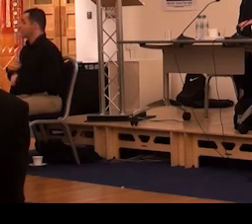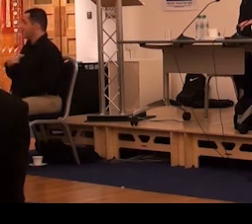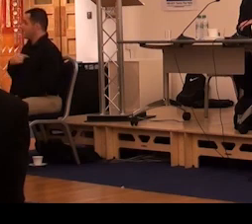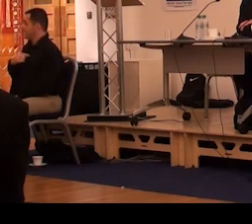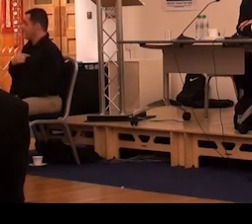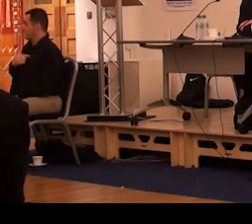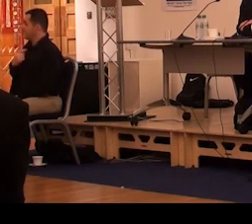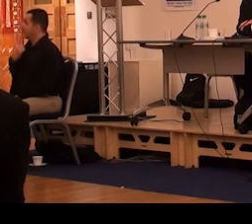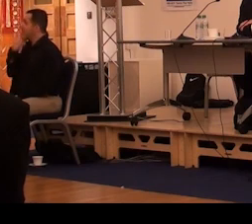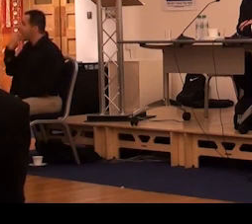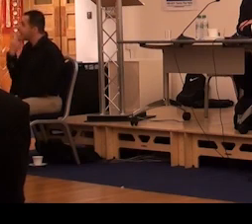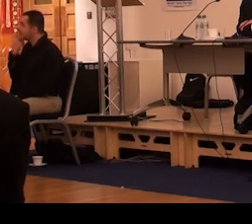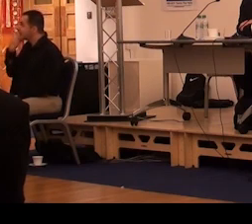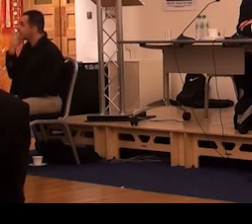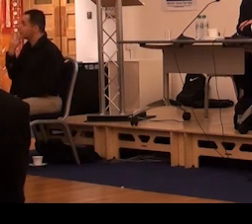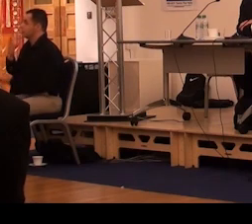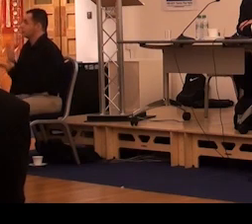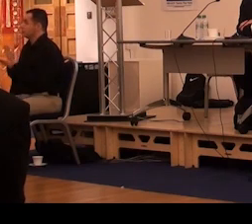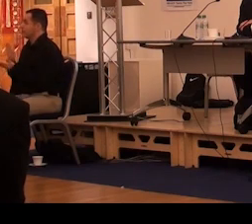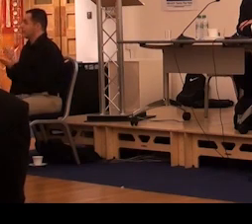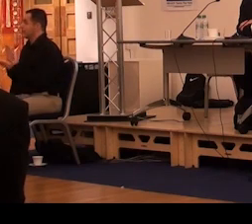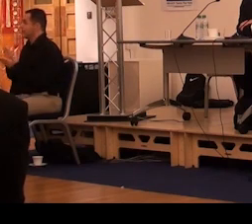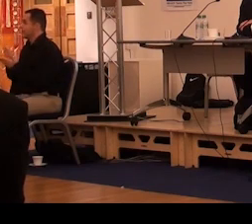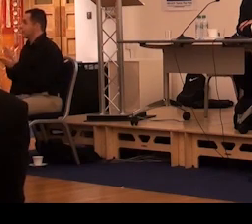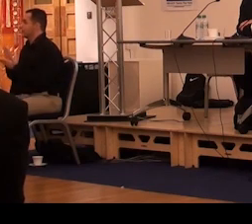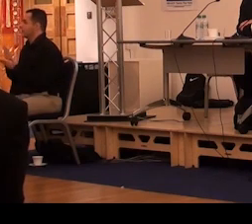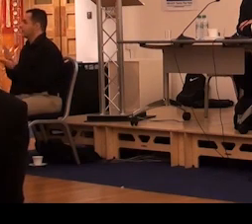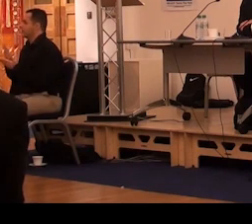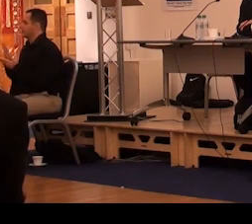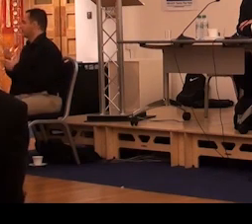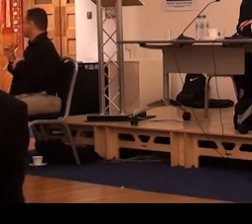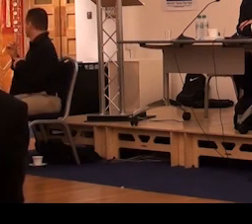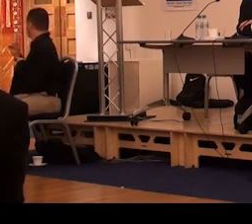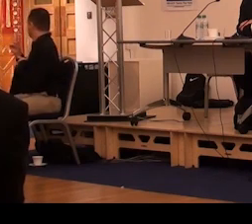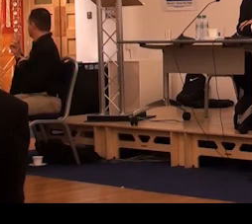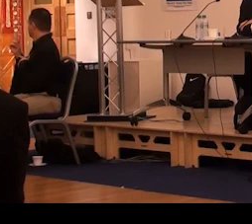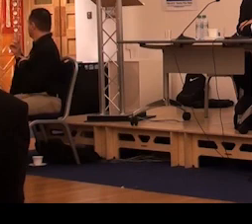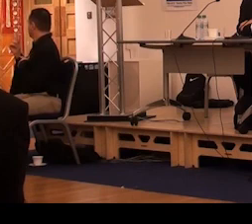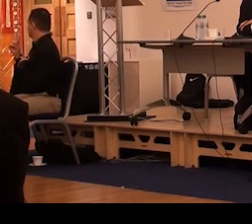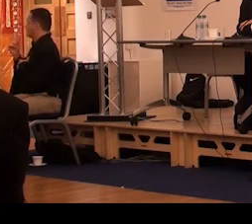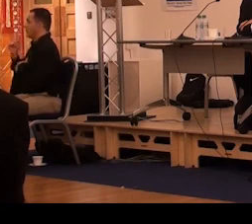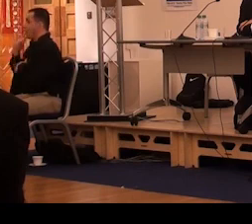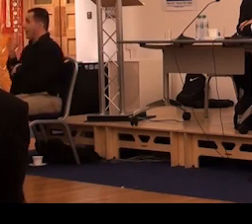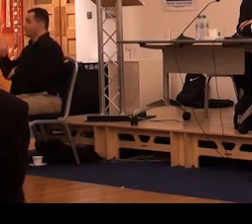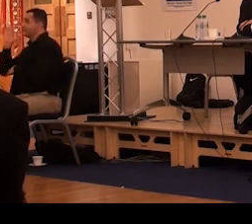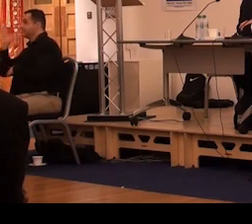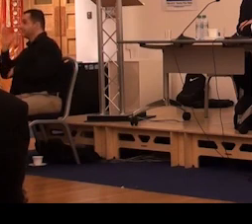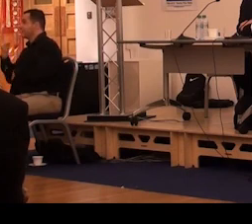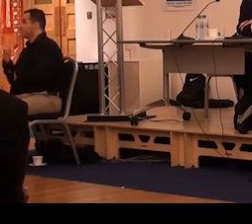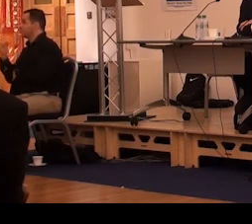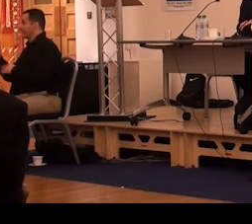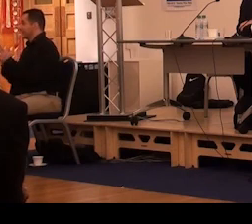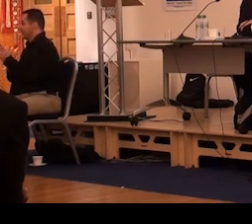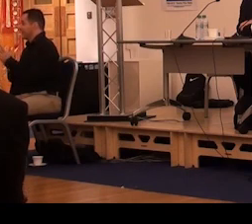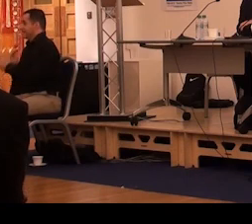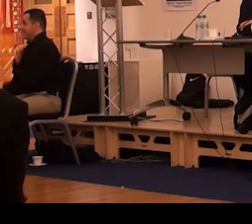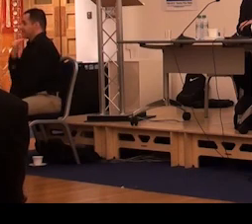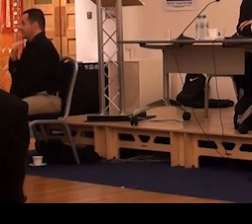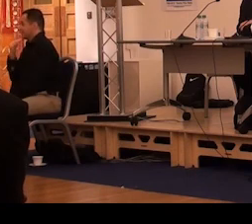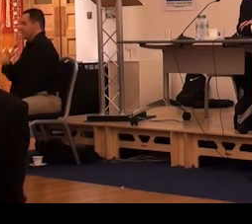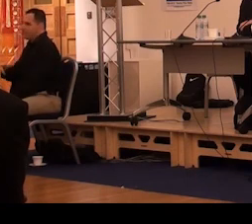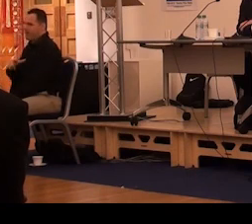terms of Gareth, and again, people have got 20 minutes, so, you know, there's lots more they could say, and each